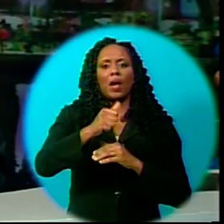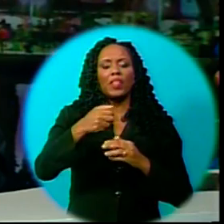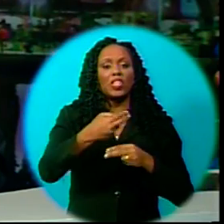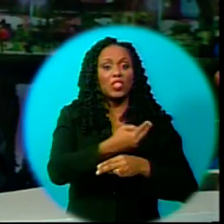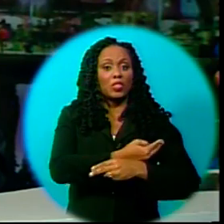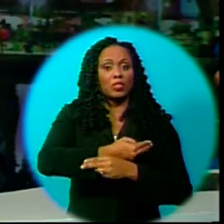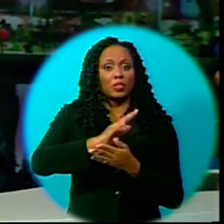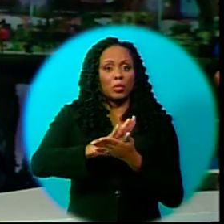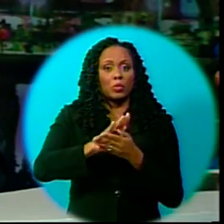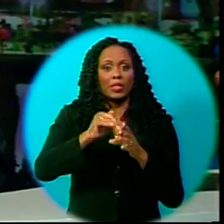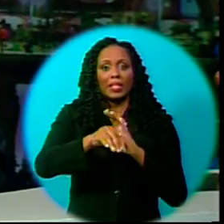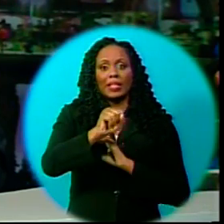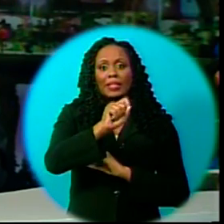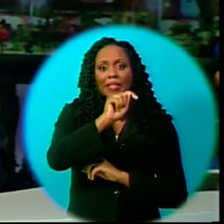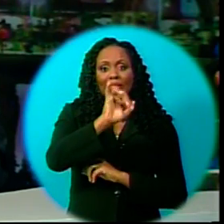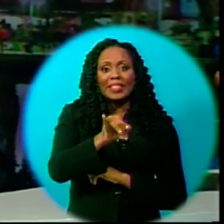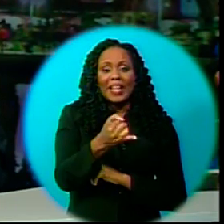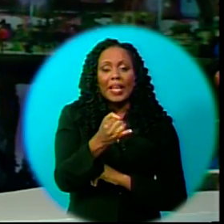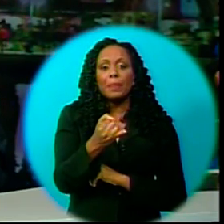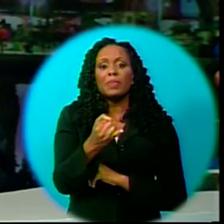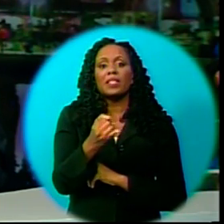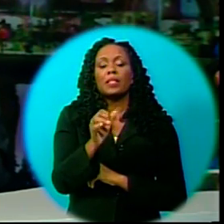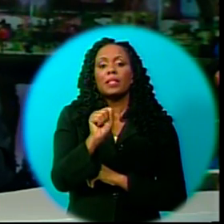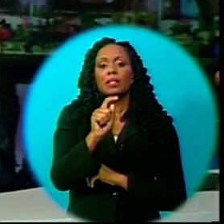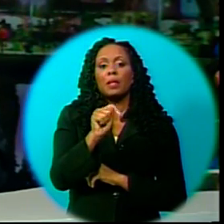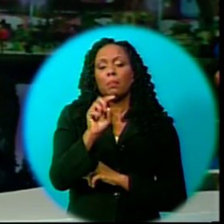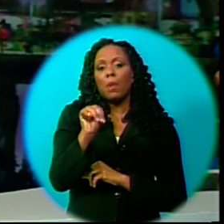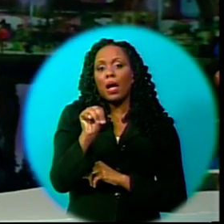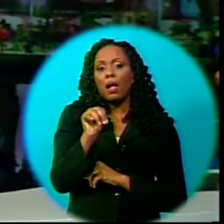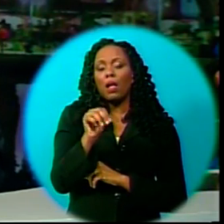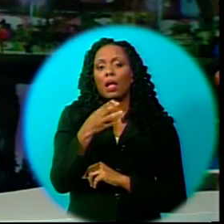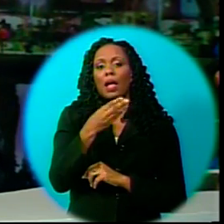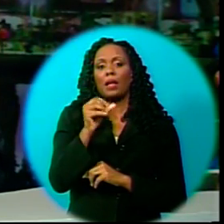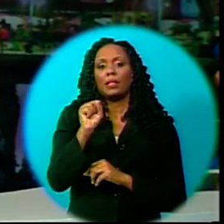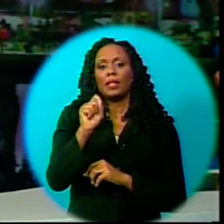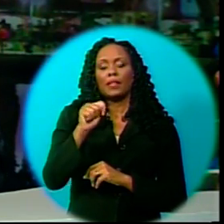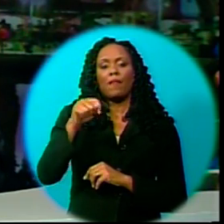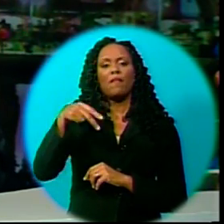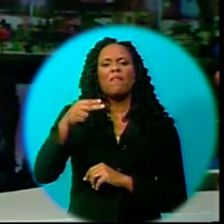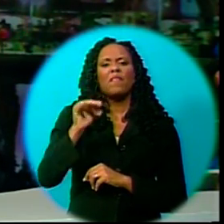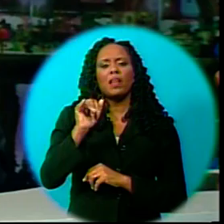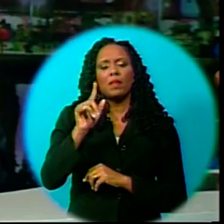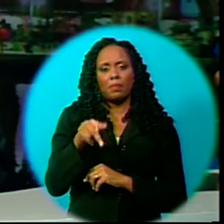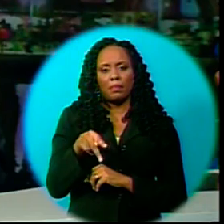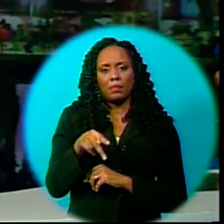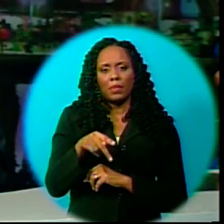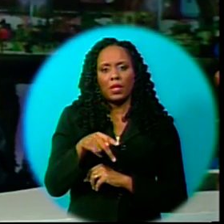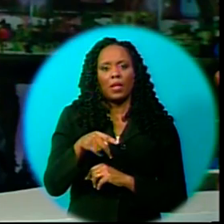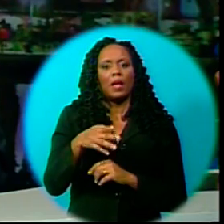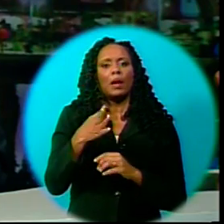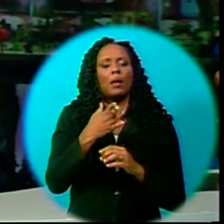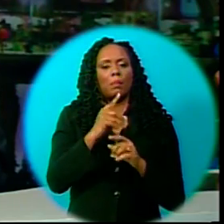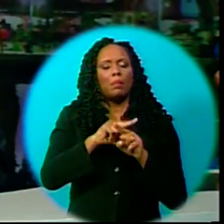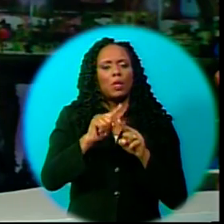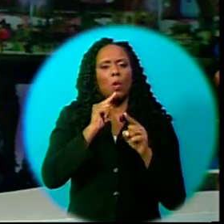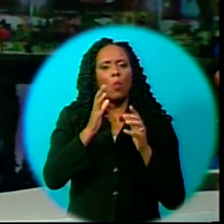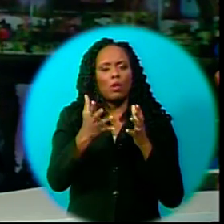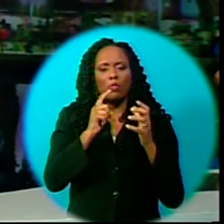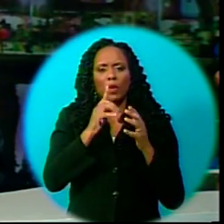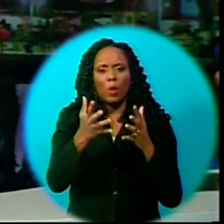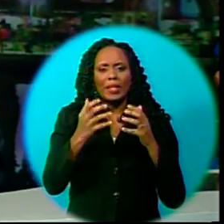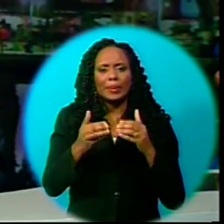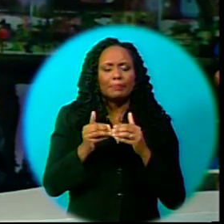James, St. Michael and St. Philip. He says over the years, the constant economic changes have threatened the development of early